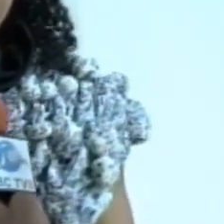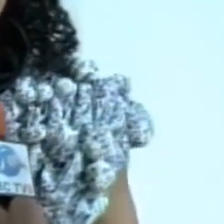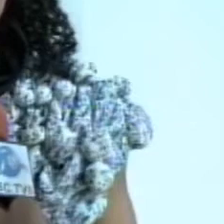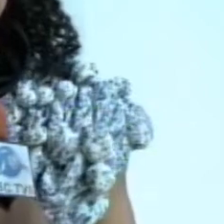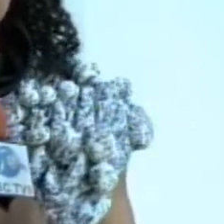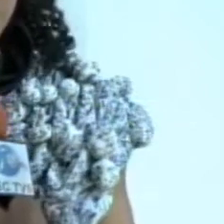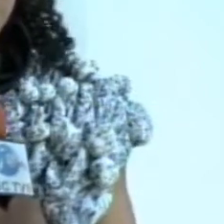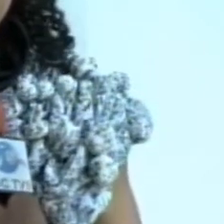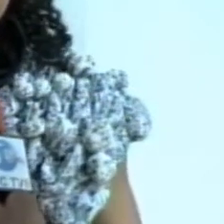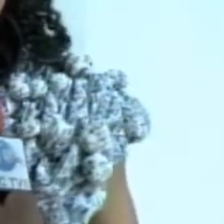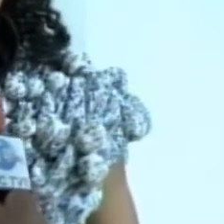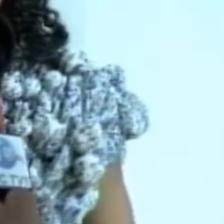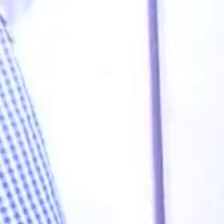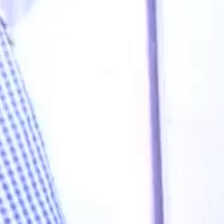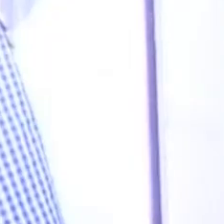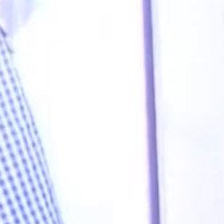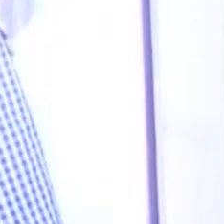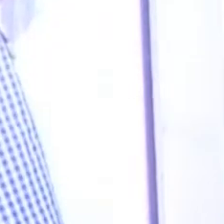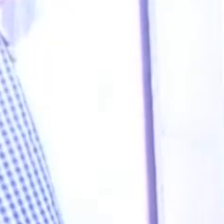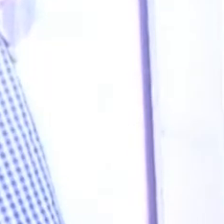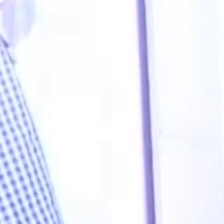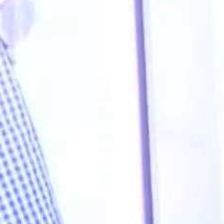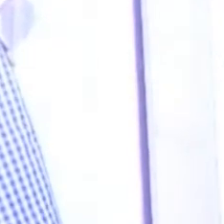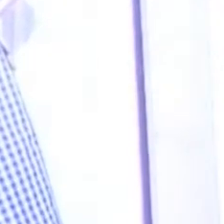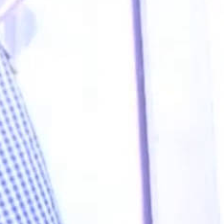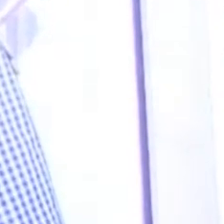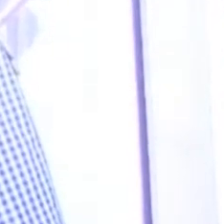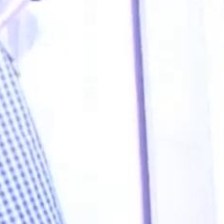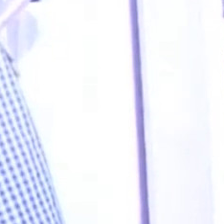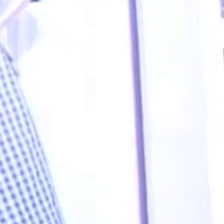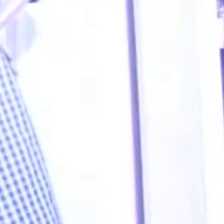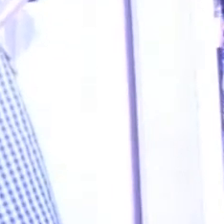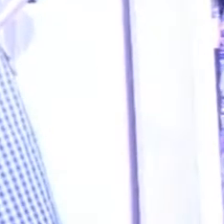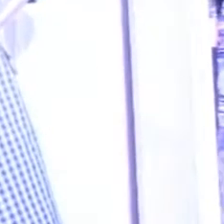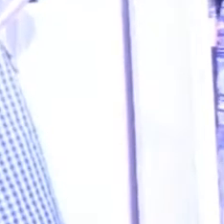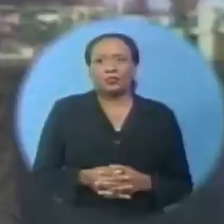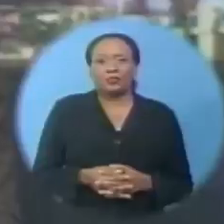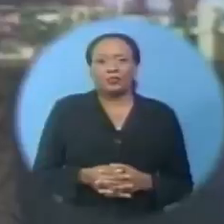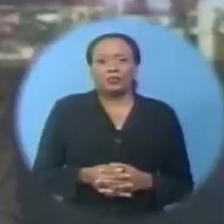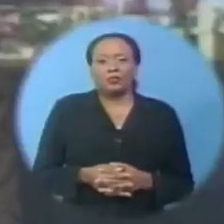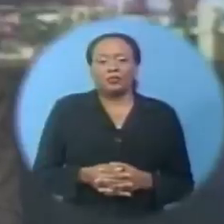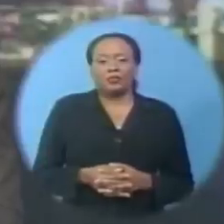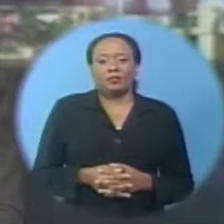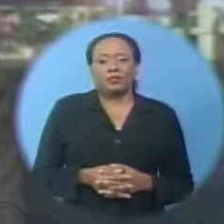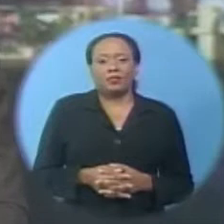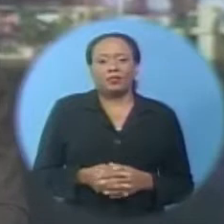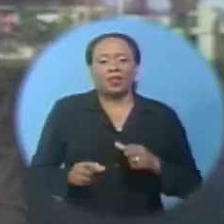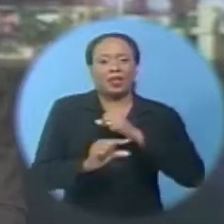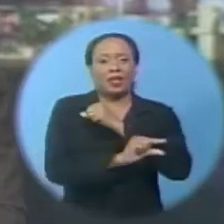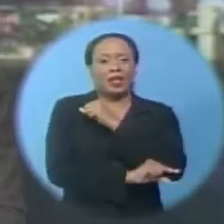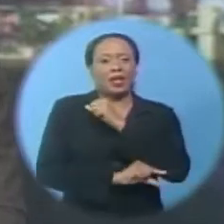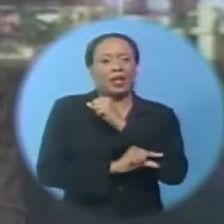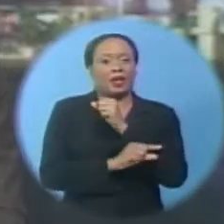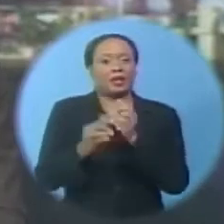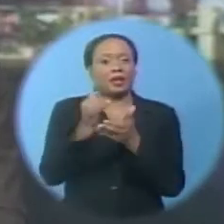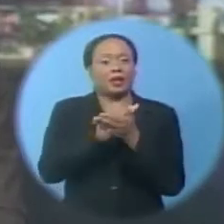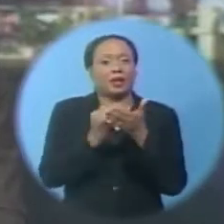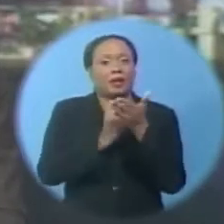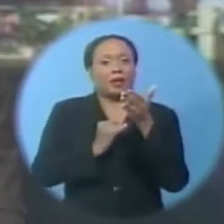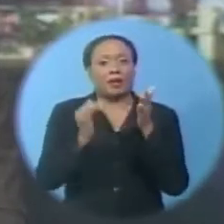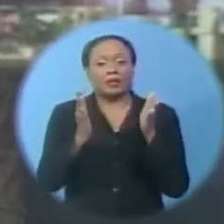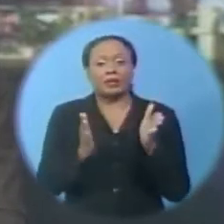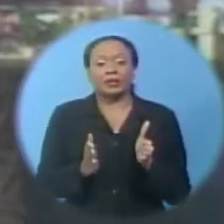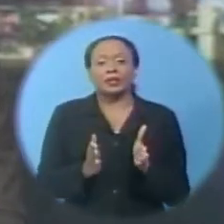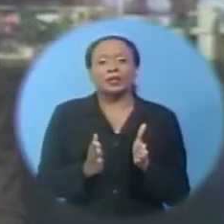It's pretty huge and amazing for me. Carifesta 13 ends on August 27th. Guyanese artists in Barbados are